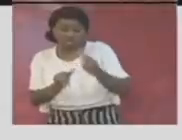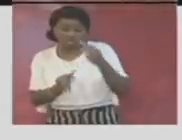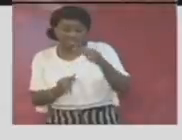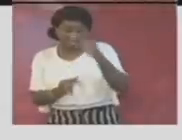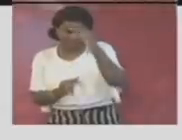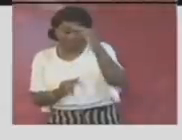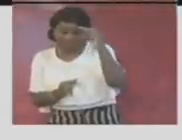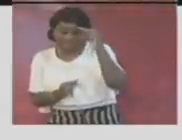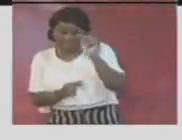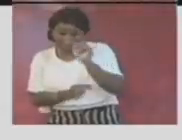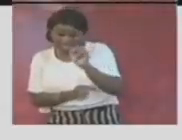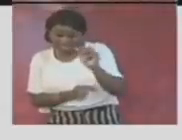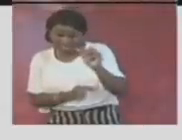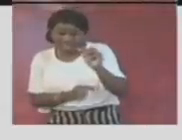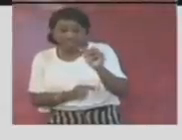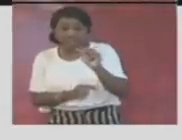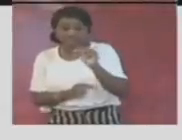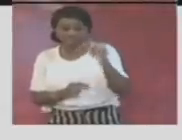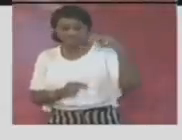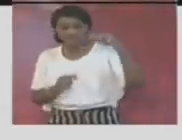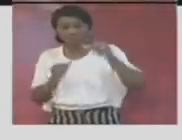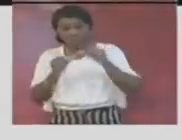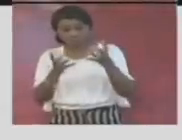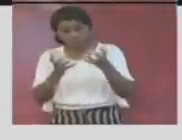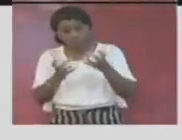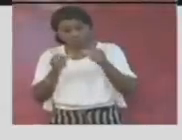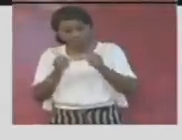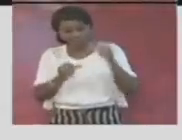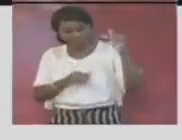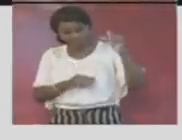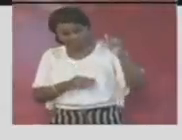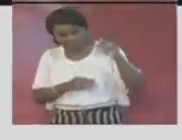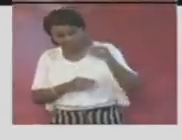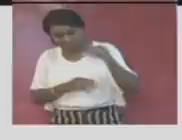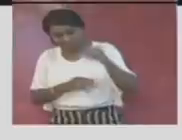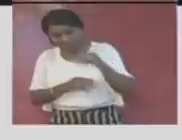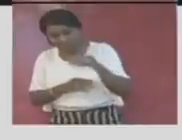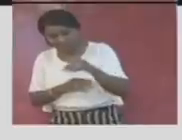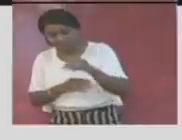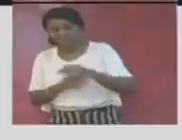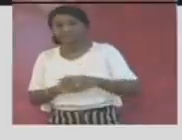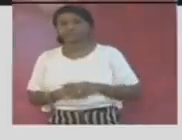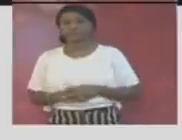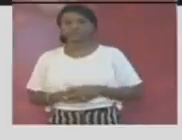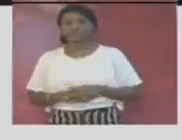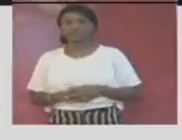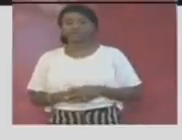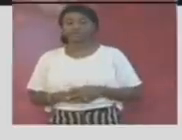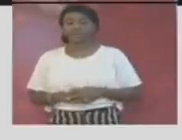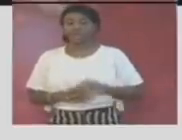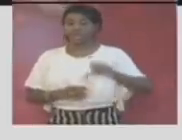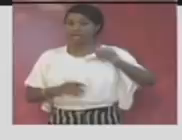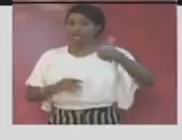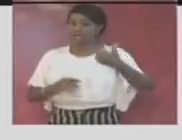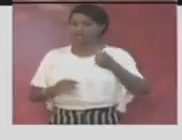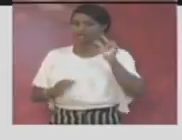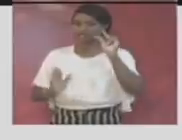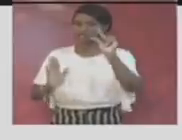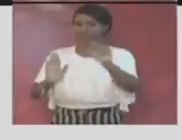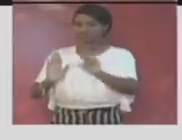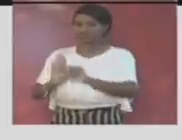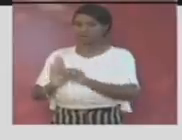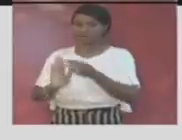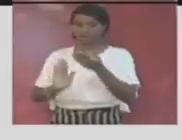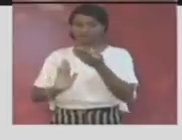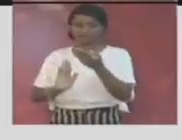as flat as possible or trending downwards if that can be accomplished. Moving on to the next slide, we look at